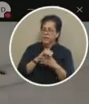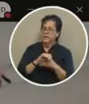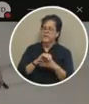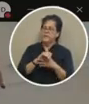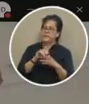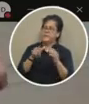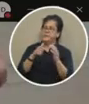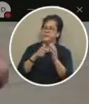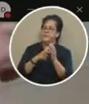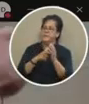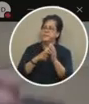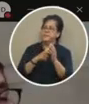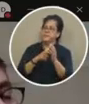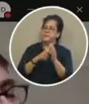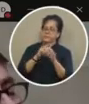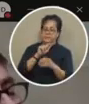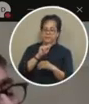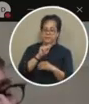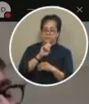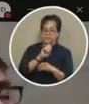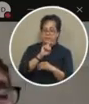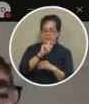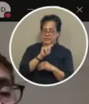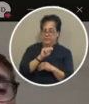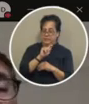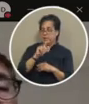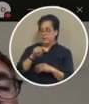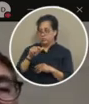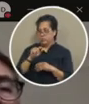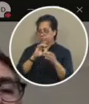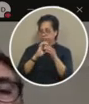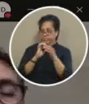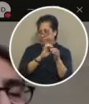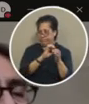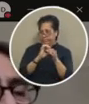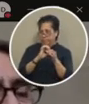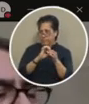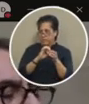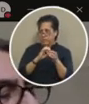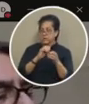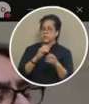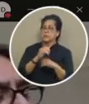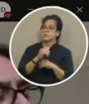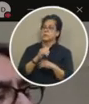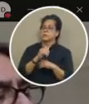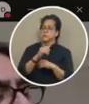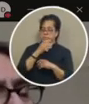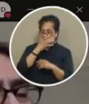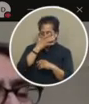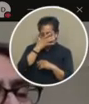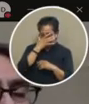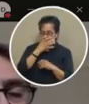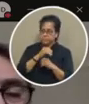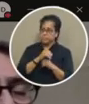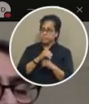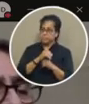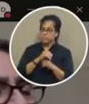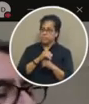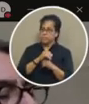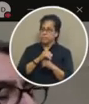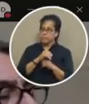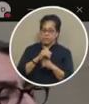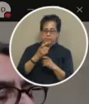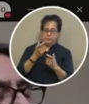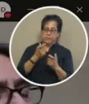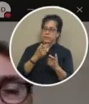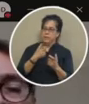property owner landlord tenant relationship, I agree, and don't. I hope the other council members don't misunderstand